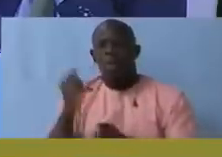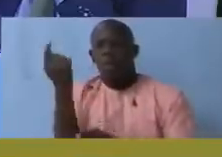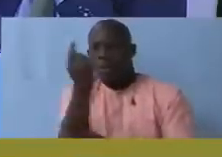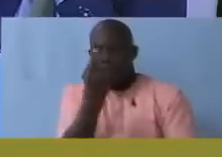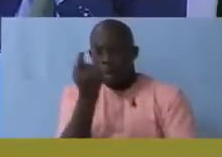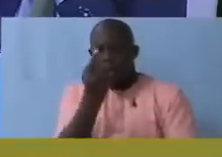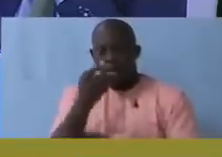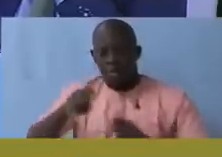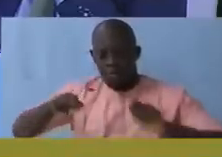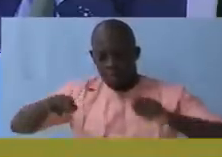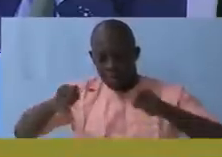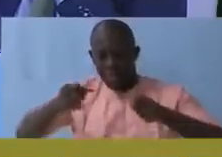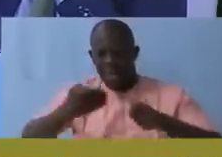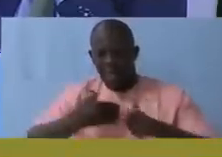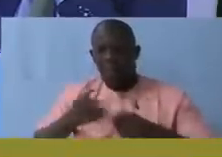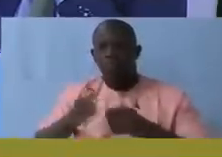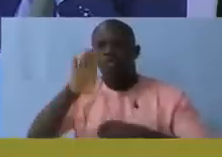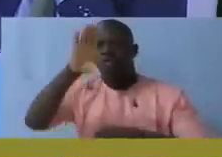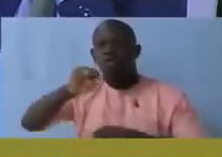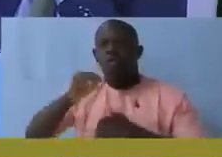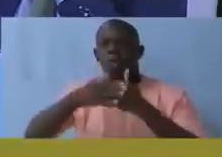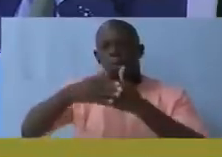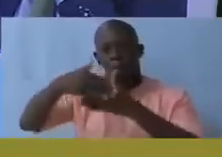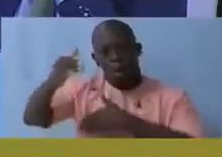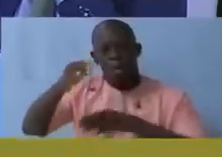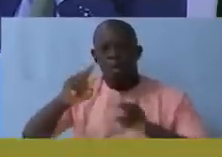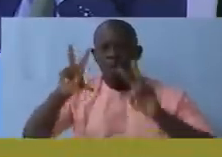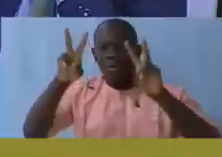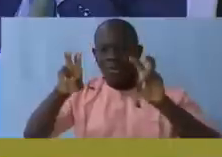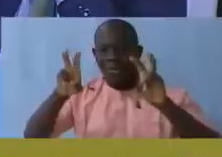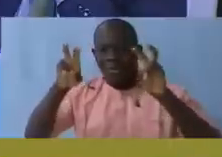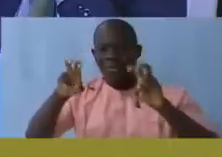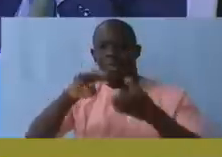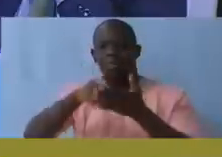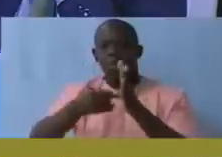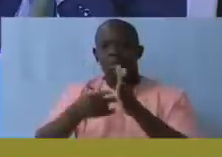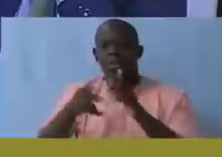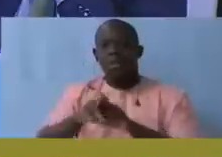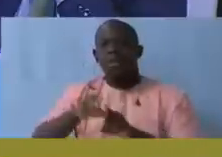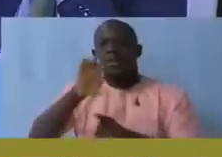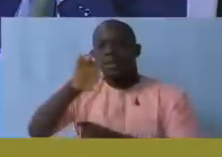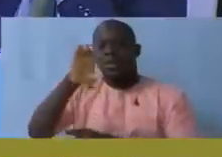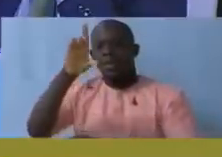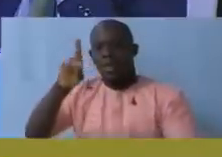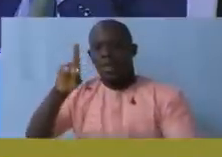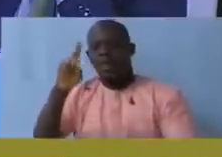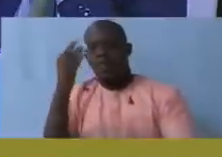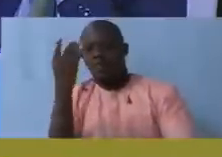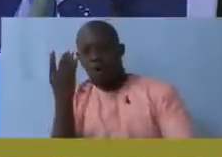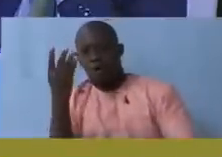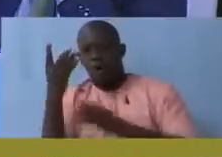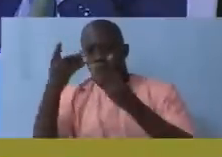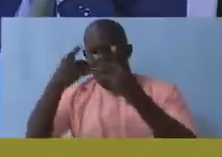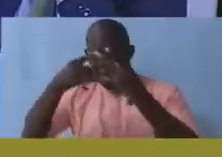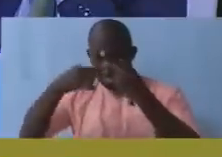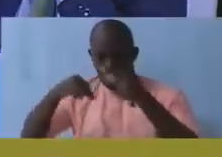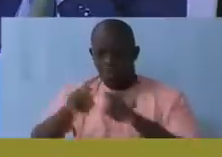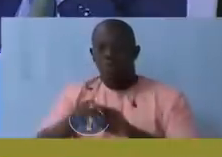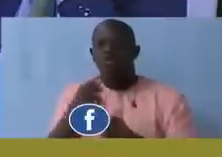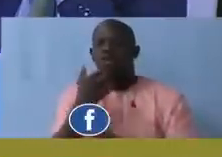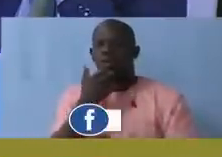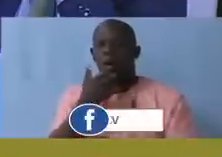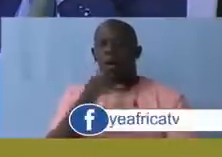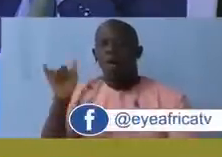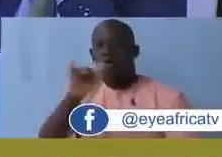machines that we have for the test is the CD4, you know, count machine that we had